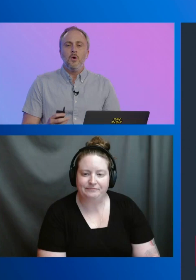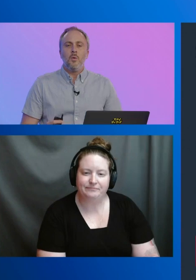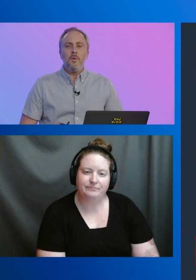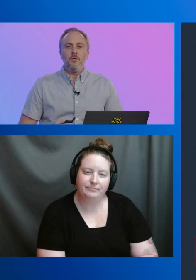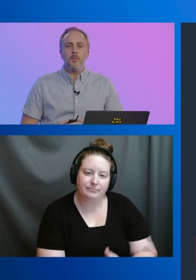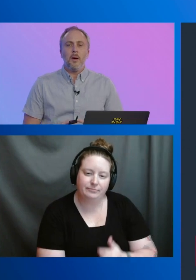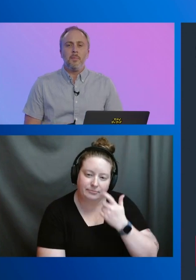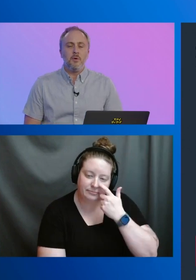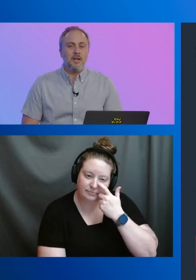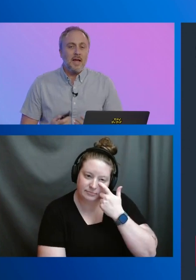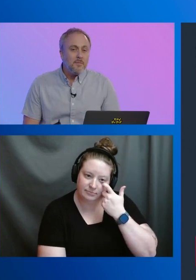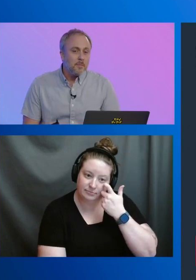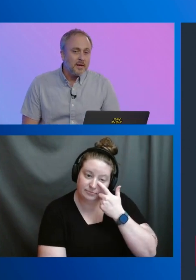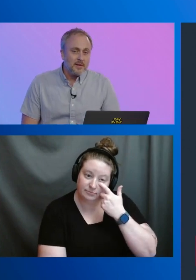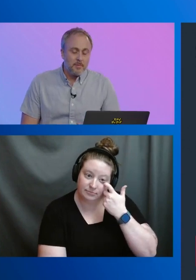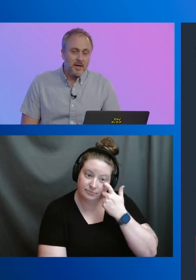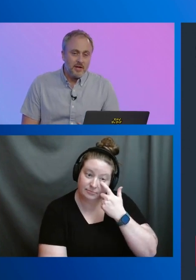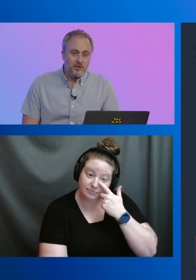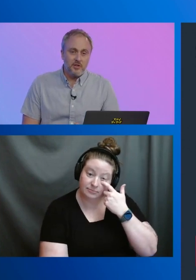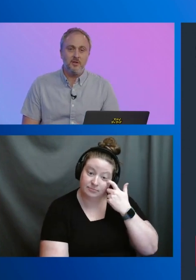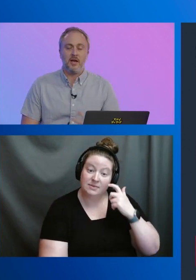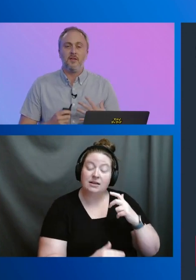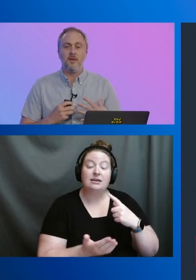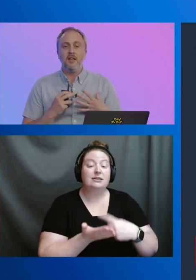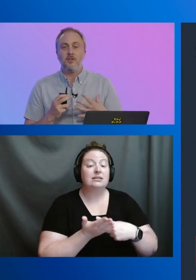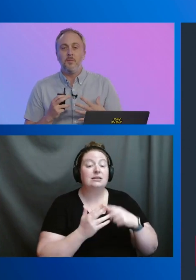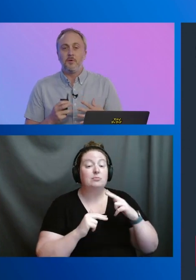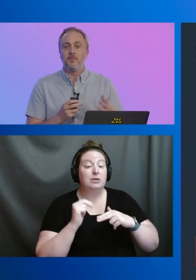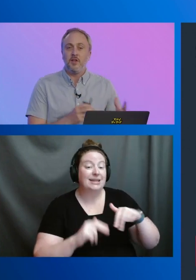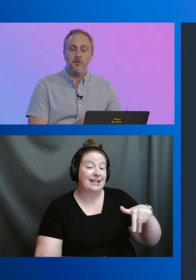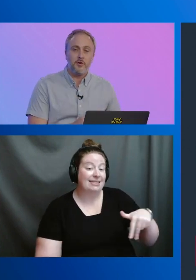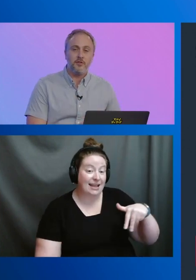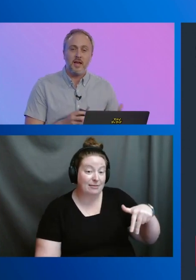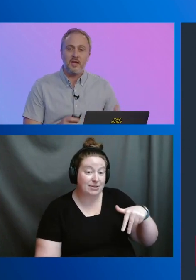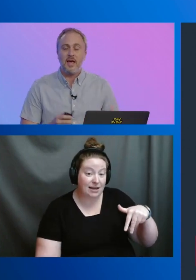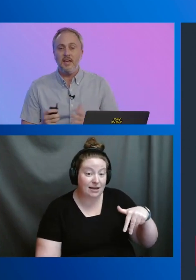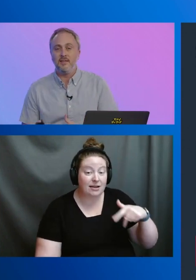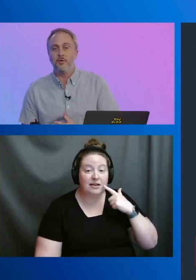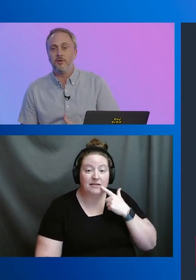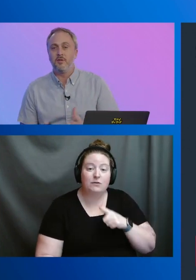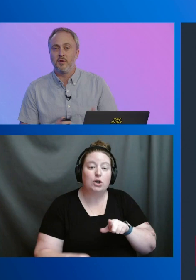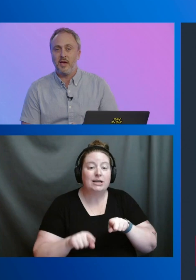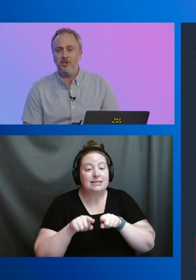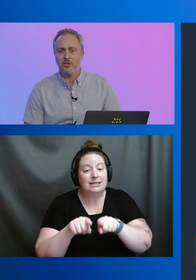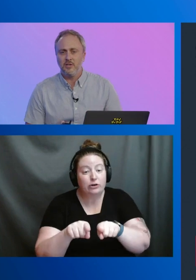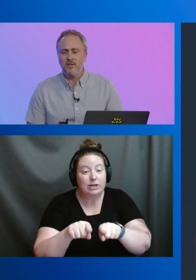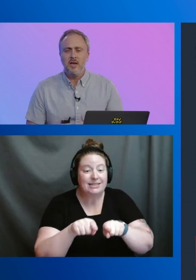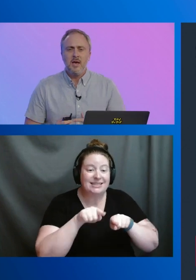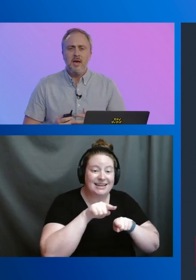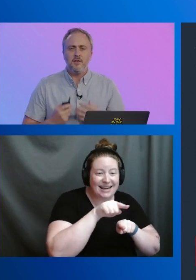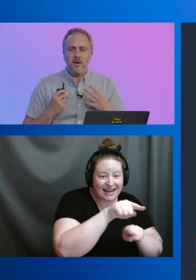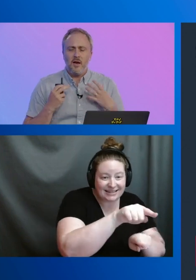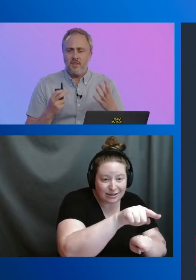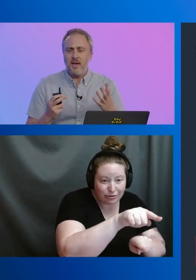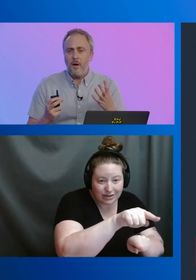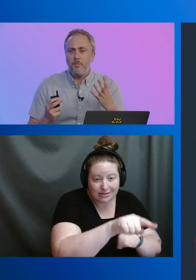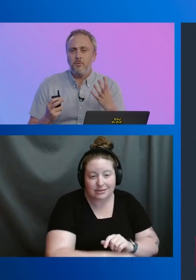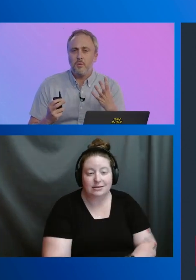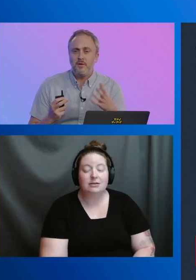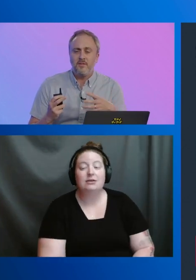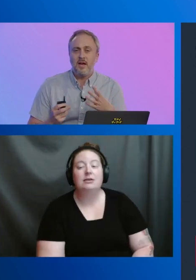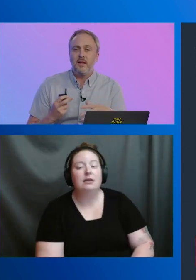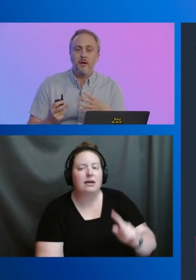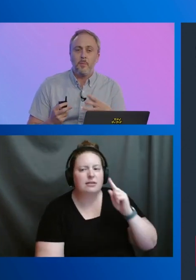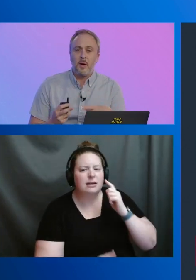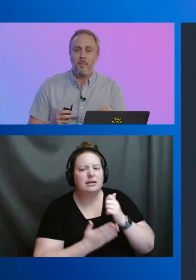So when we talk about building Lambda-based applications and in terms of synchronous and asynchronous invocations, it's, I think, helpful